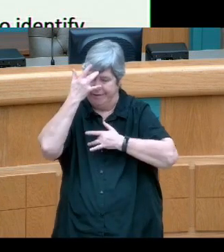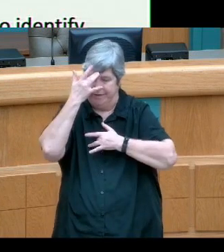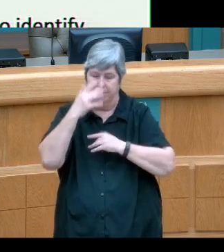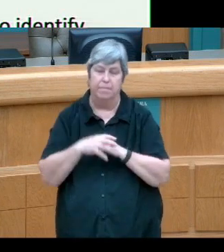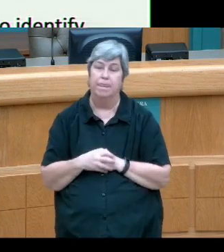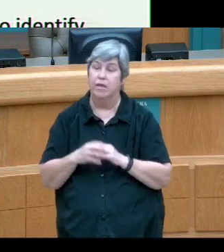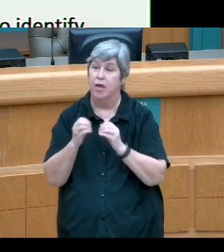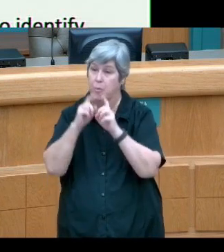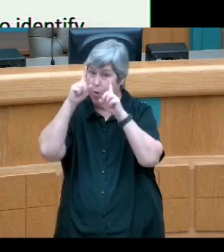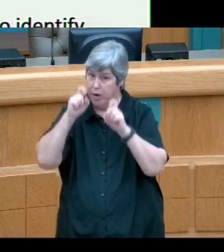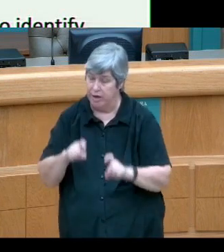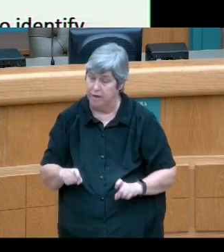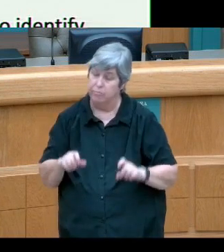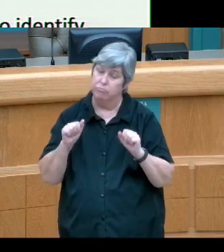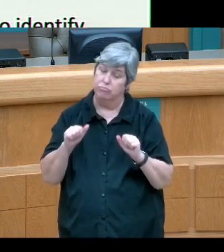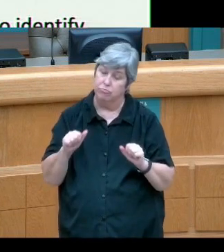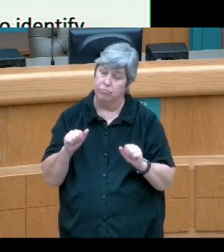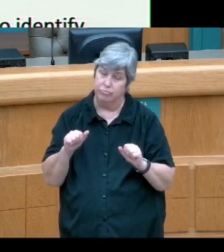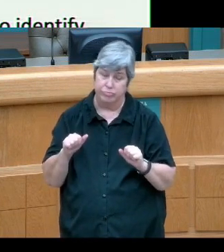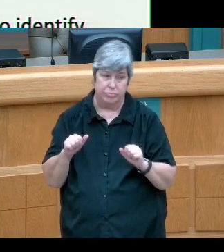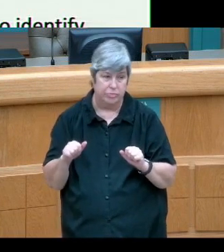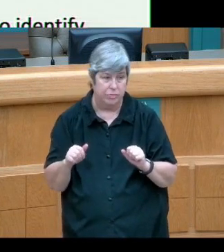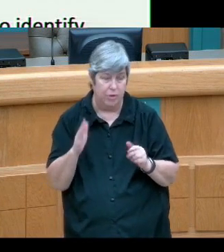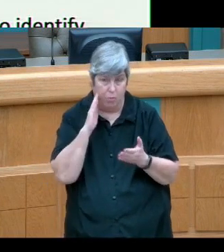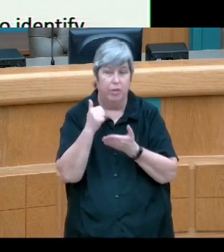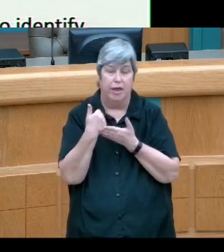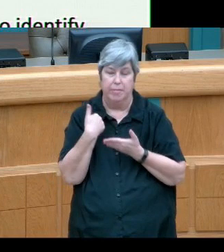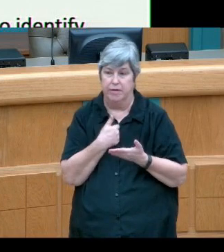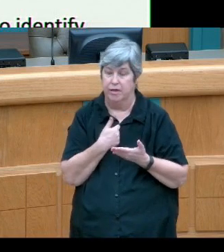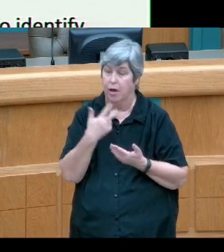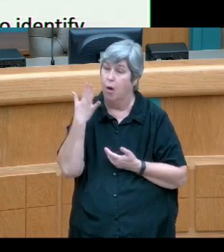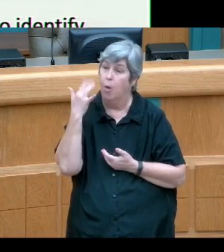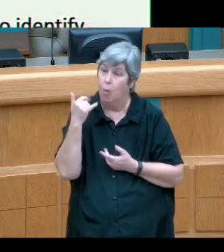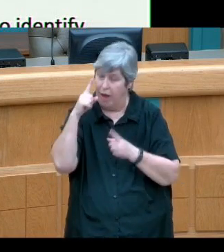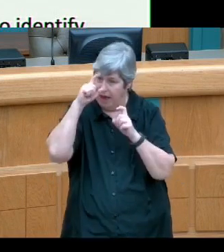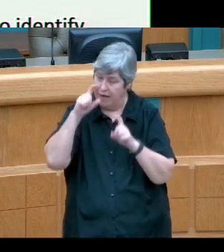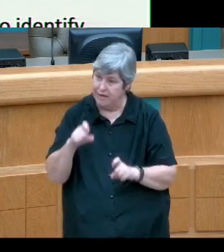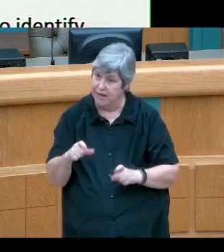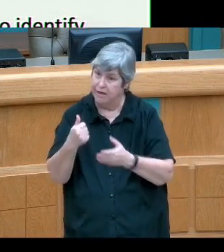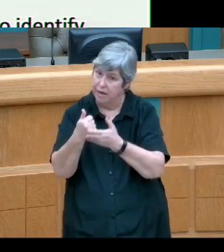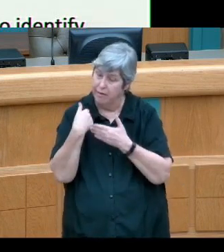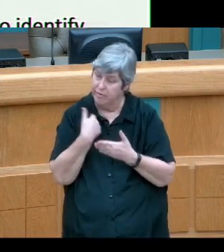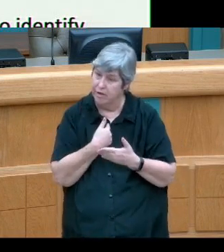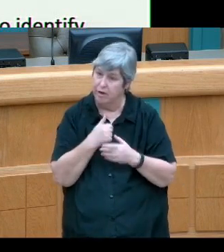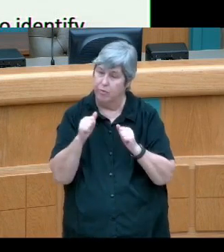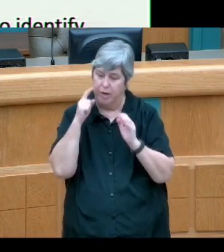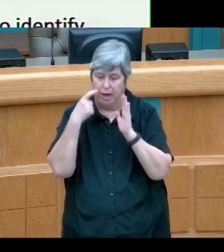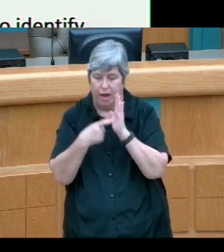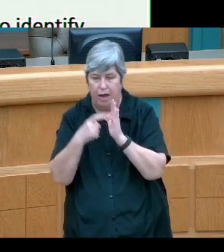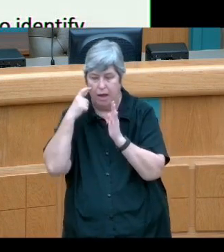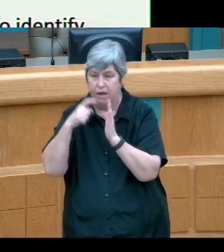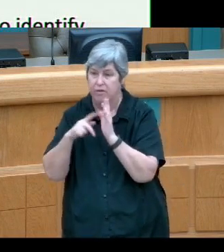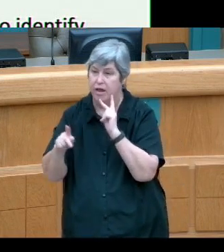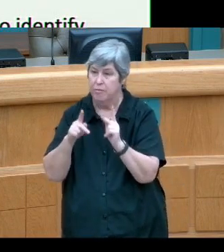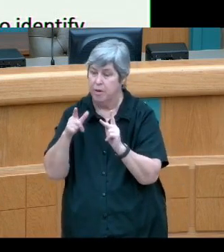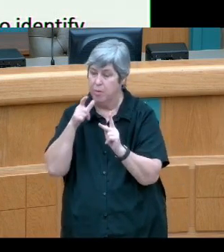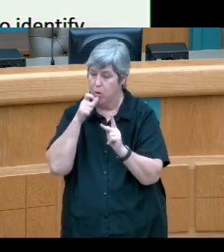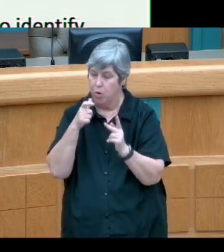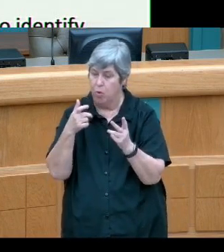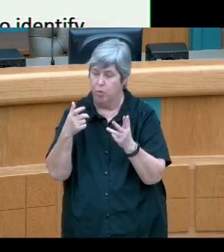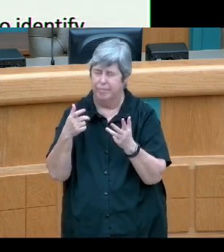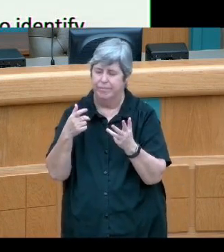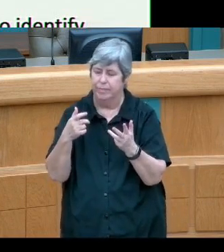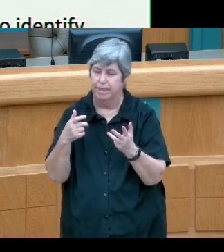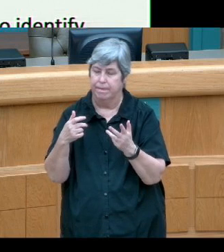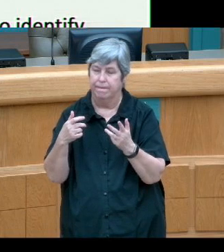More testing capacity is going to help. The reason why testing capacity helps is we can identify people that are symptomatic,